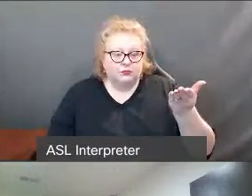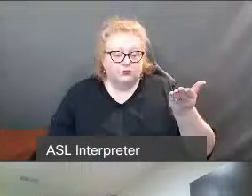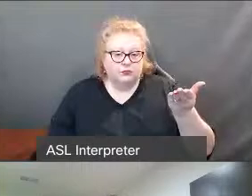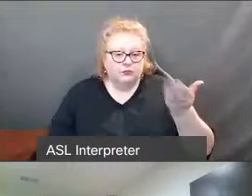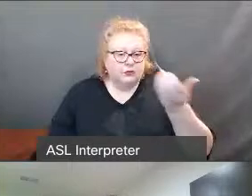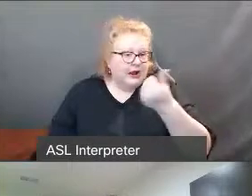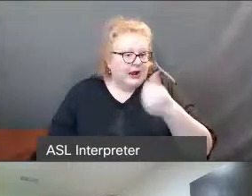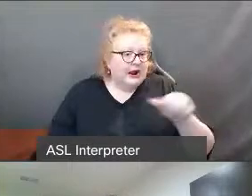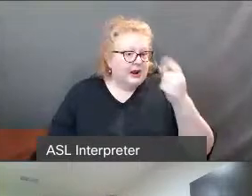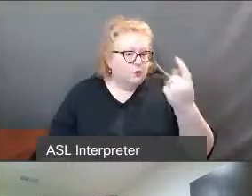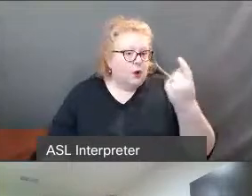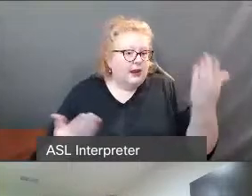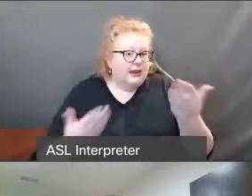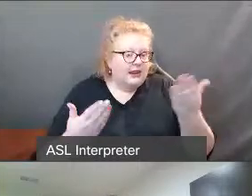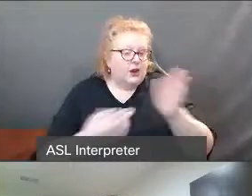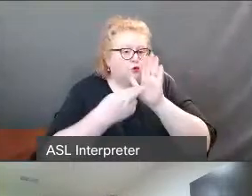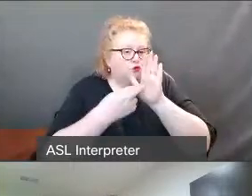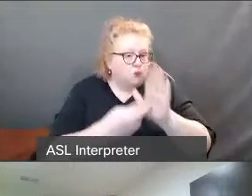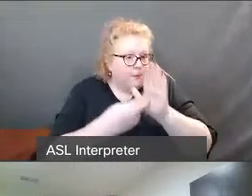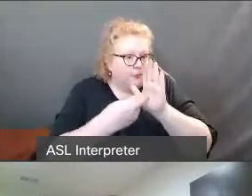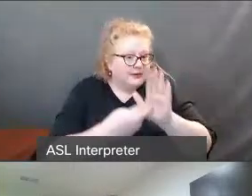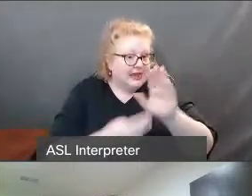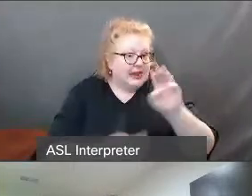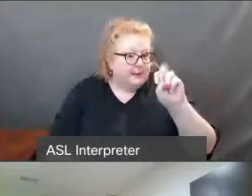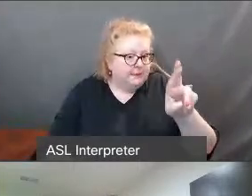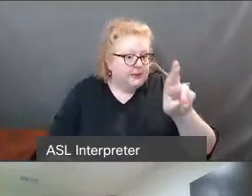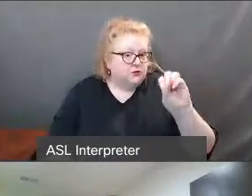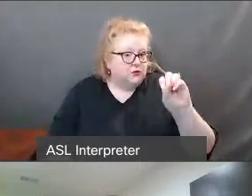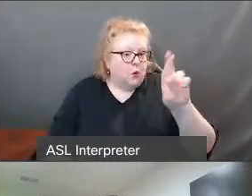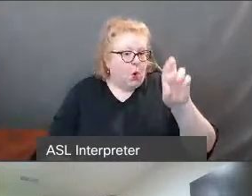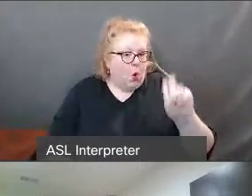Is anyone here representing Mr. Orndorff?